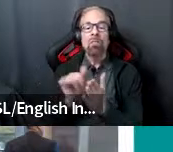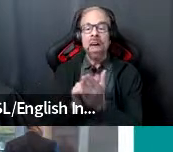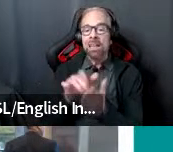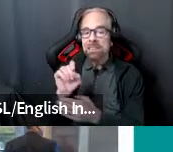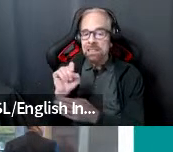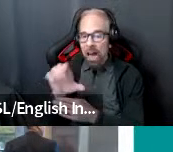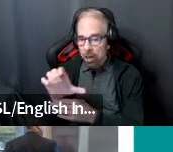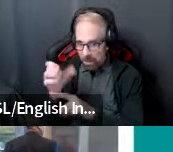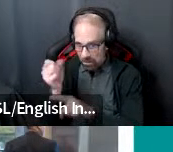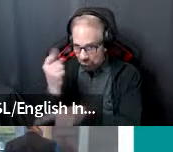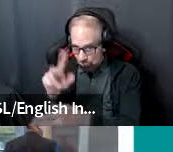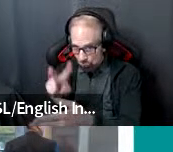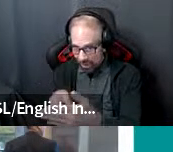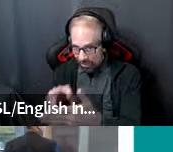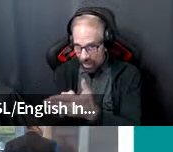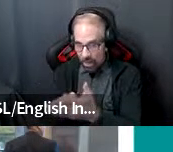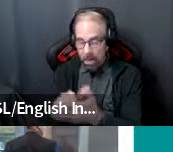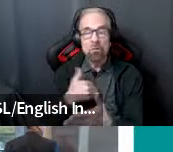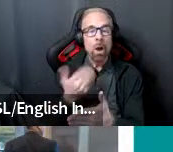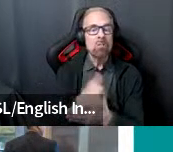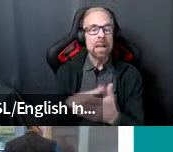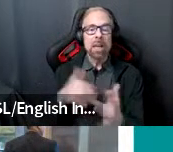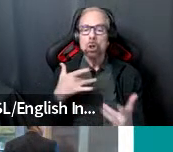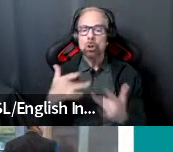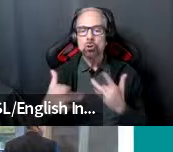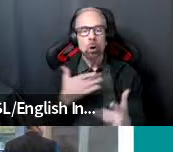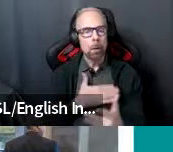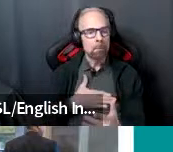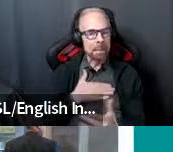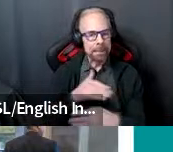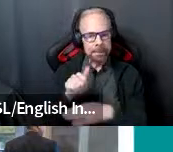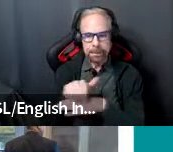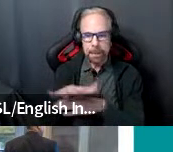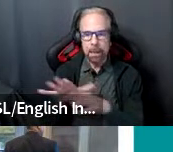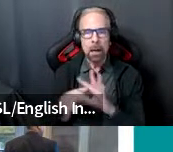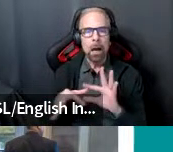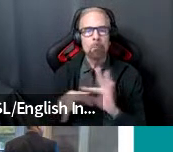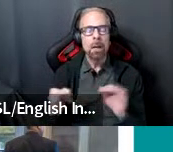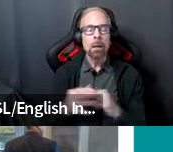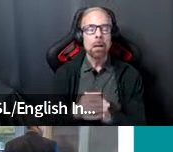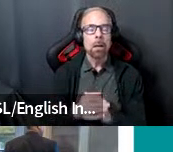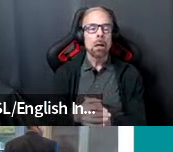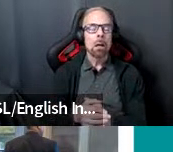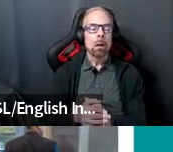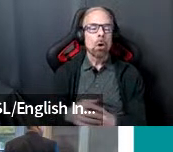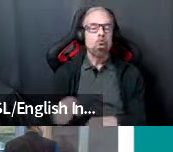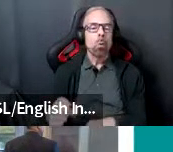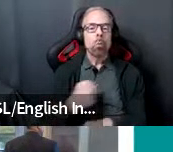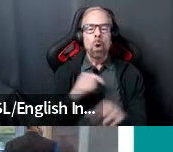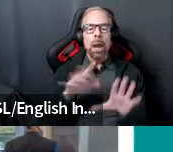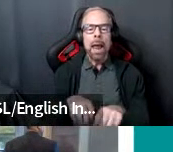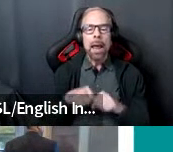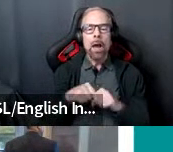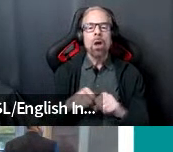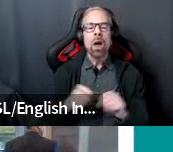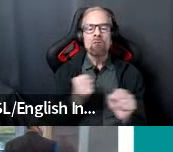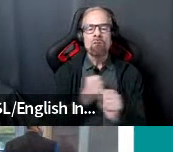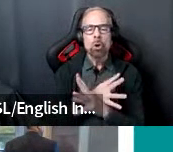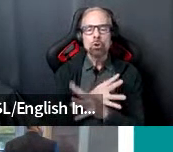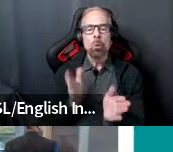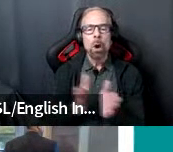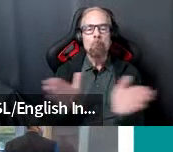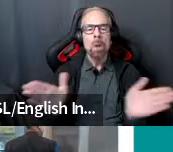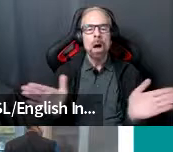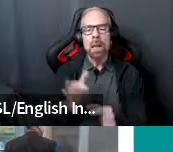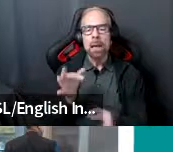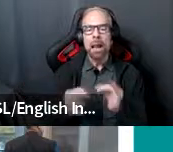and if you have concerns, please comment on it. We held virtual public hearings. Our last one was